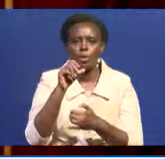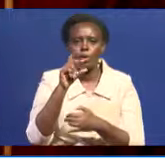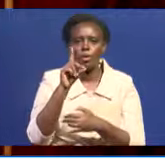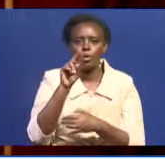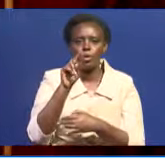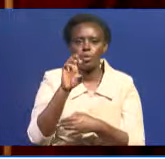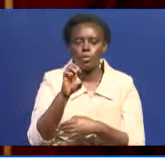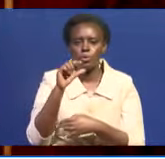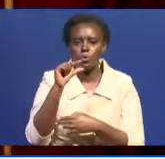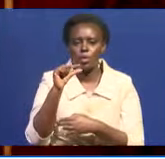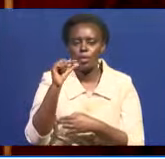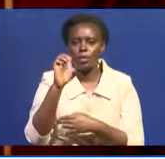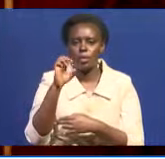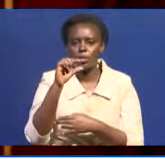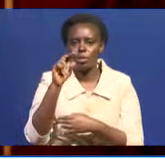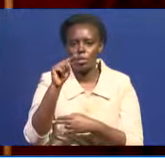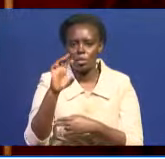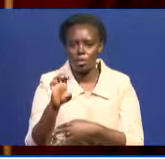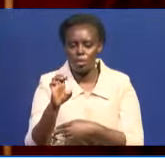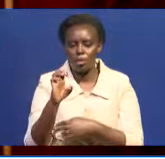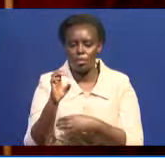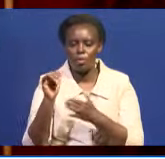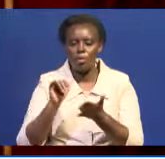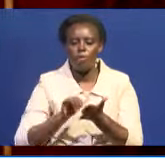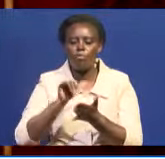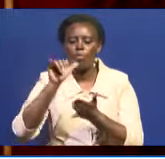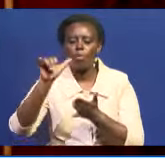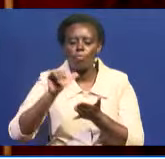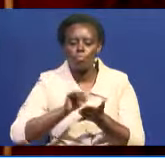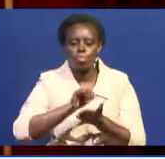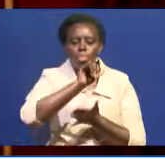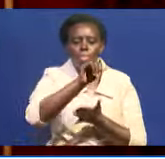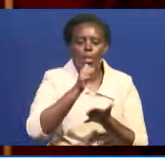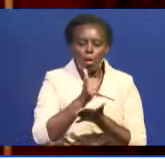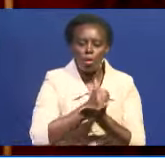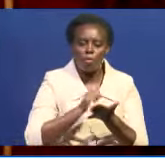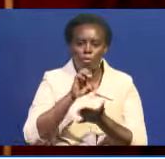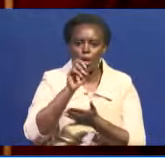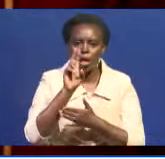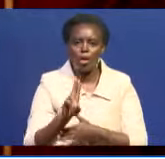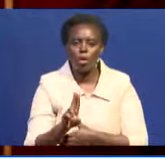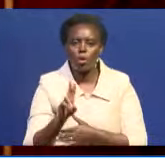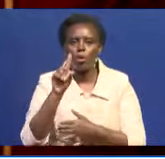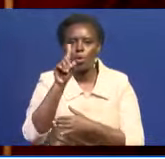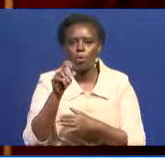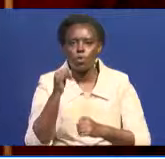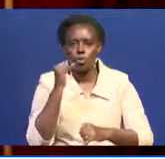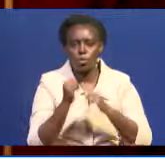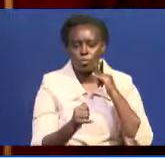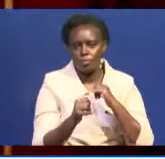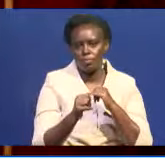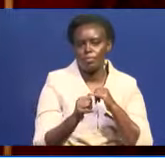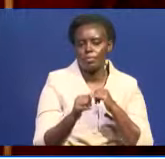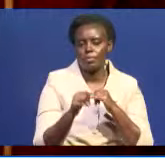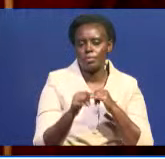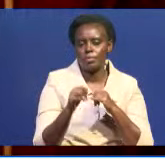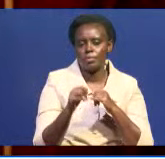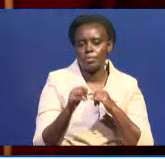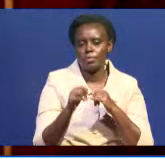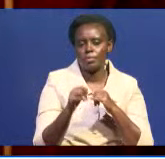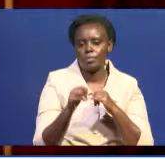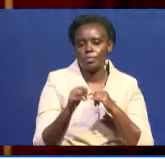statements for coffee exports to the EU markets. And finally, question number D is,